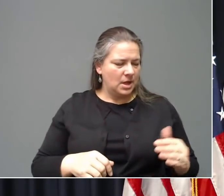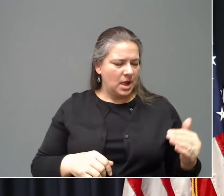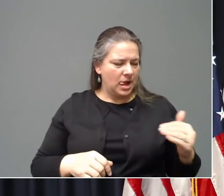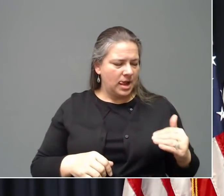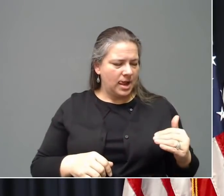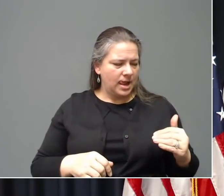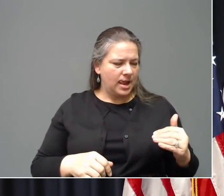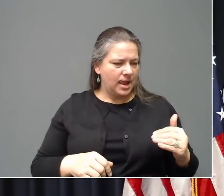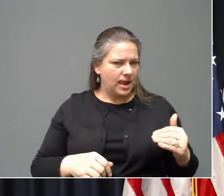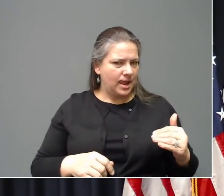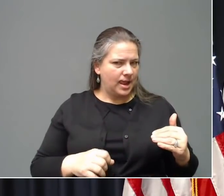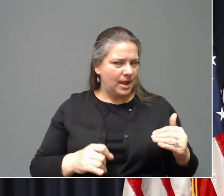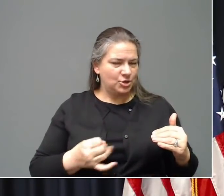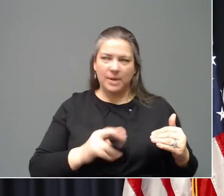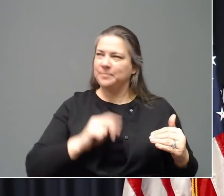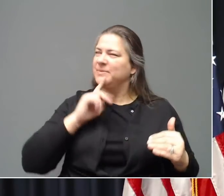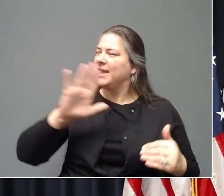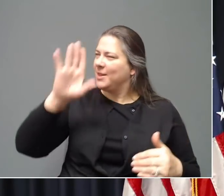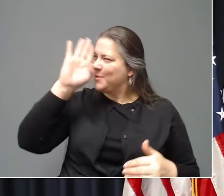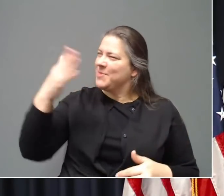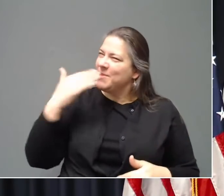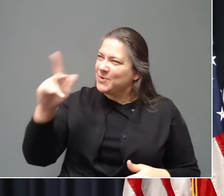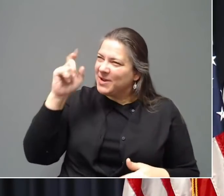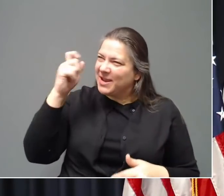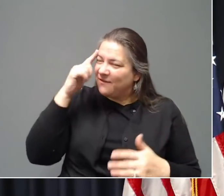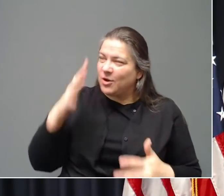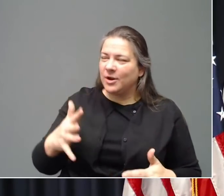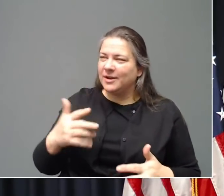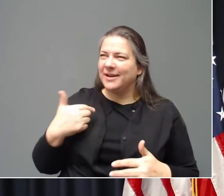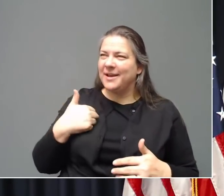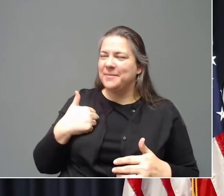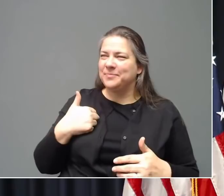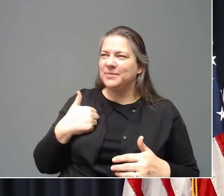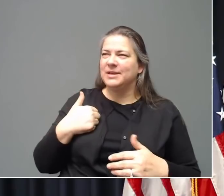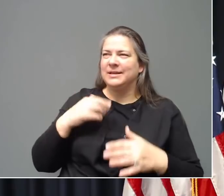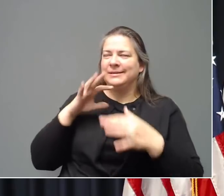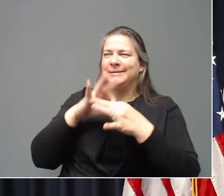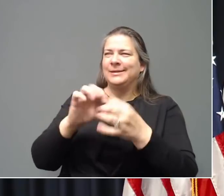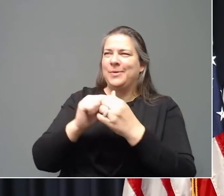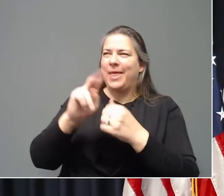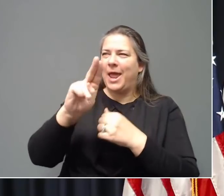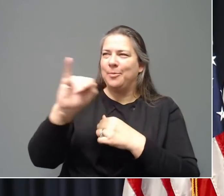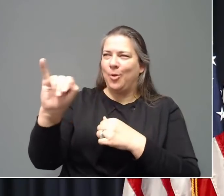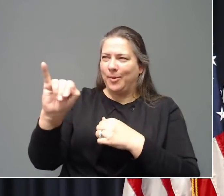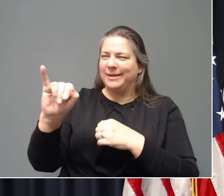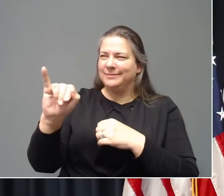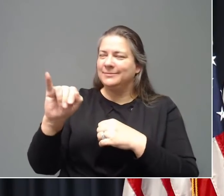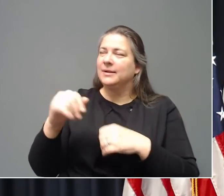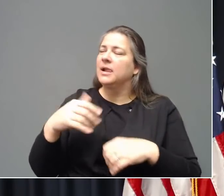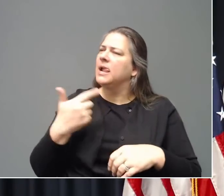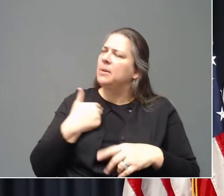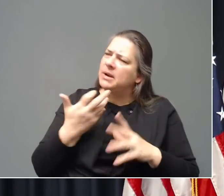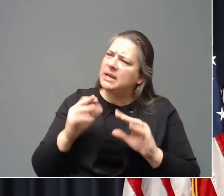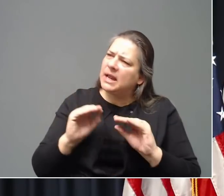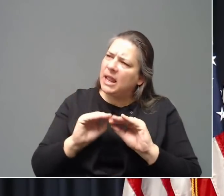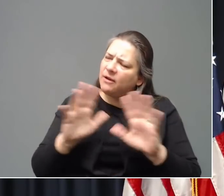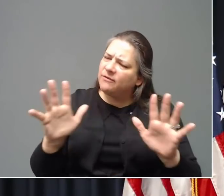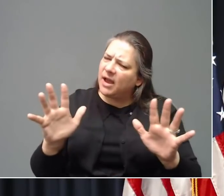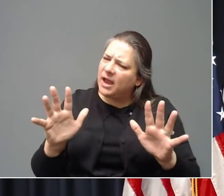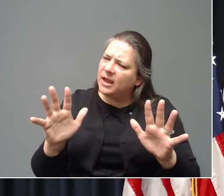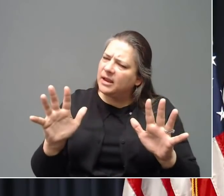Hey, thank you, Governor. I appreciate it. I'm sticking with the unemployment theme here. Just for clarification,